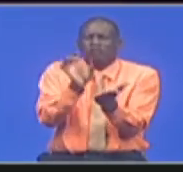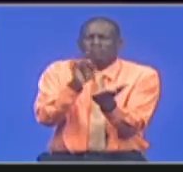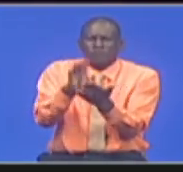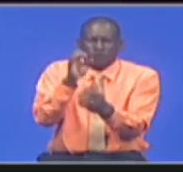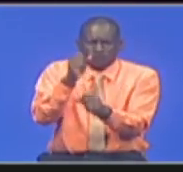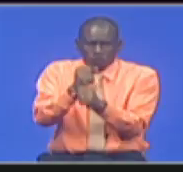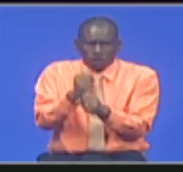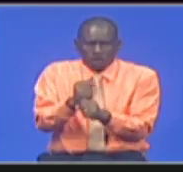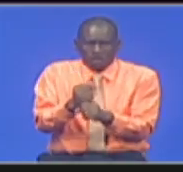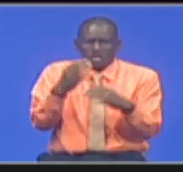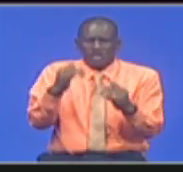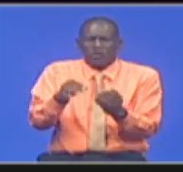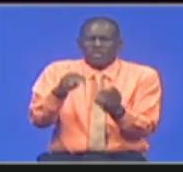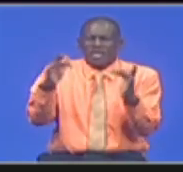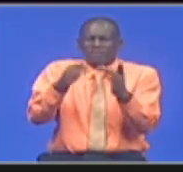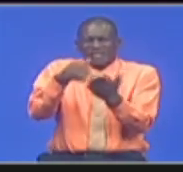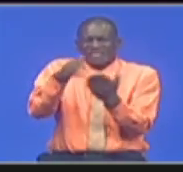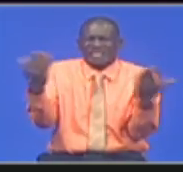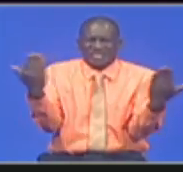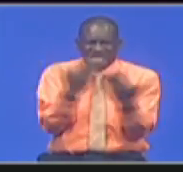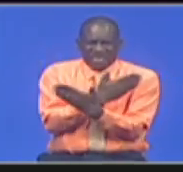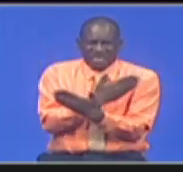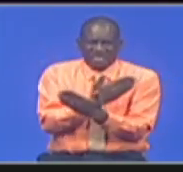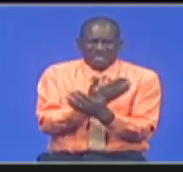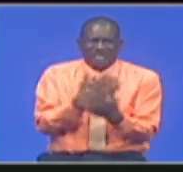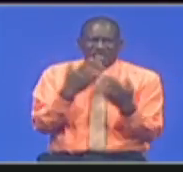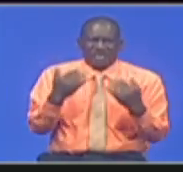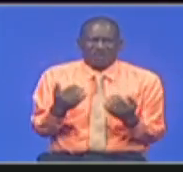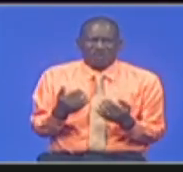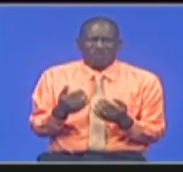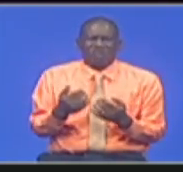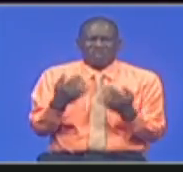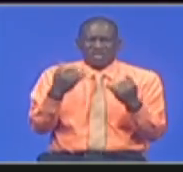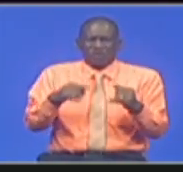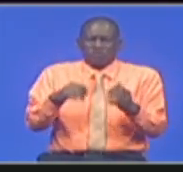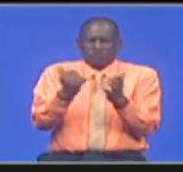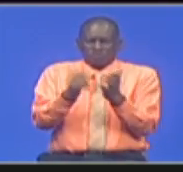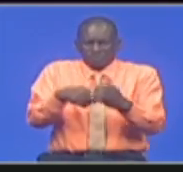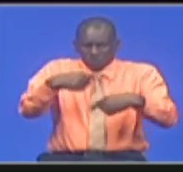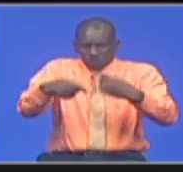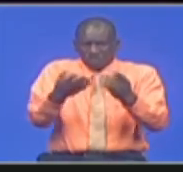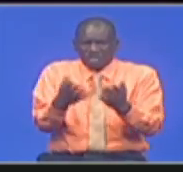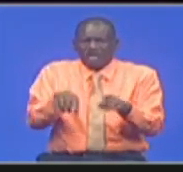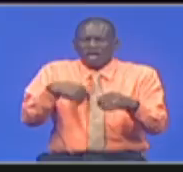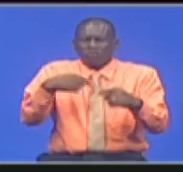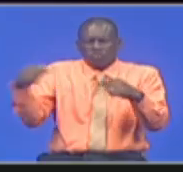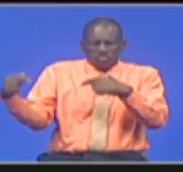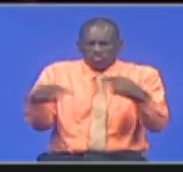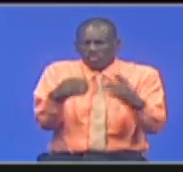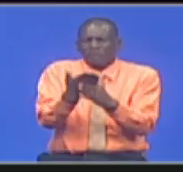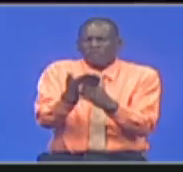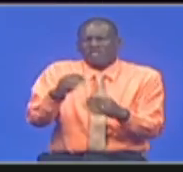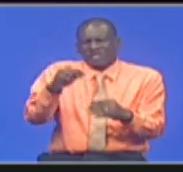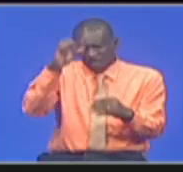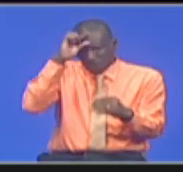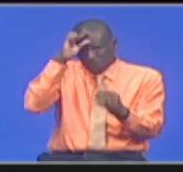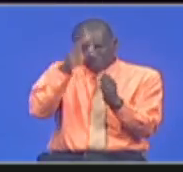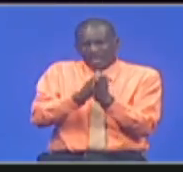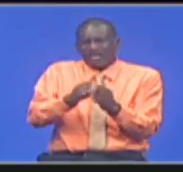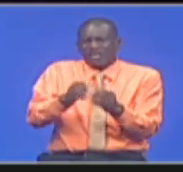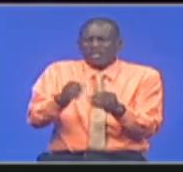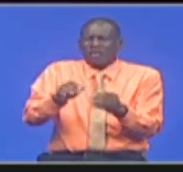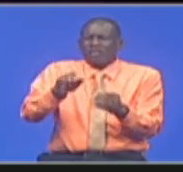the strike of midnight. The clouds had been gathering and now the rain has fallen after the battle between government and the betting firms has made the